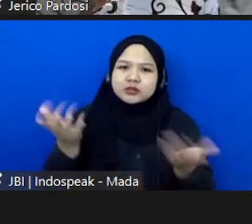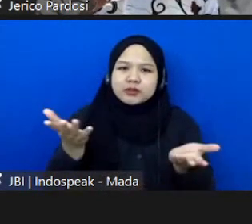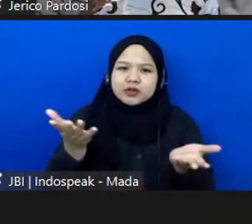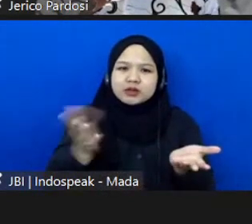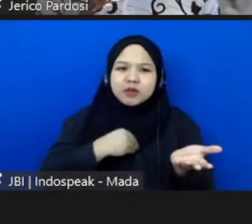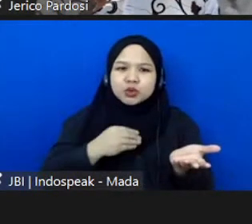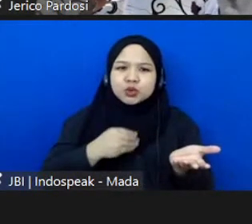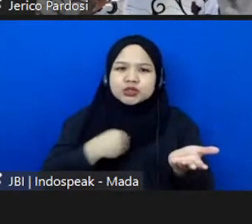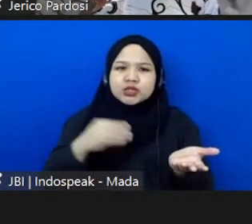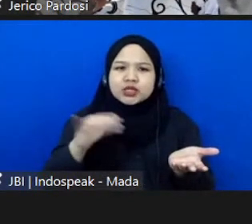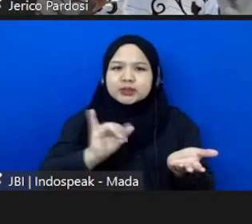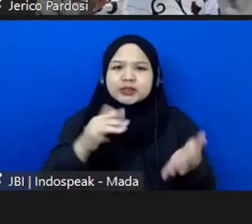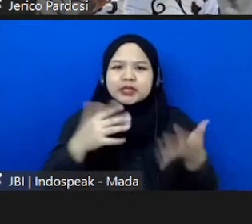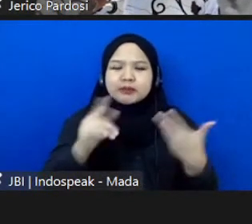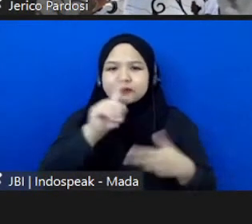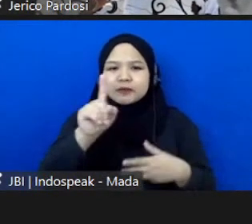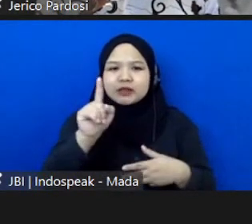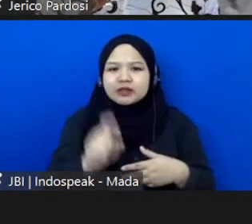Is that the question?